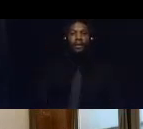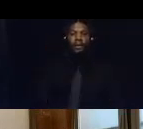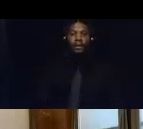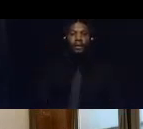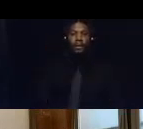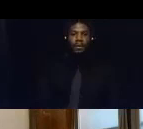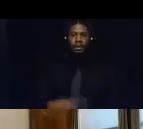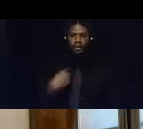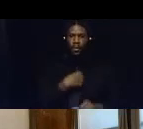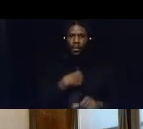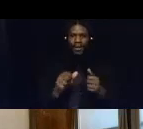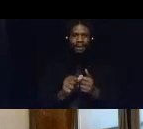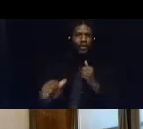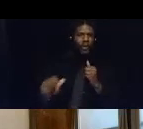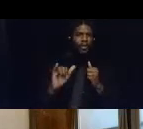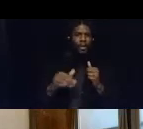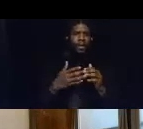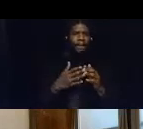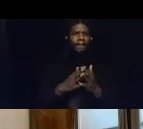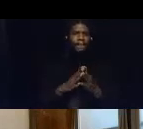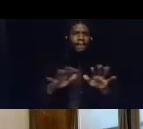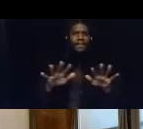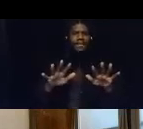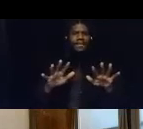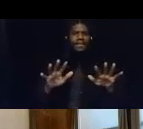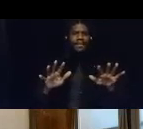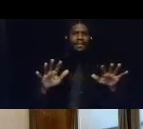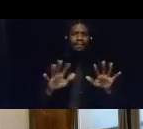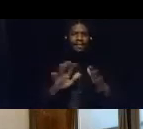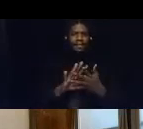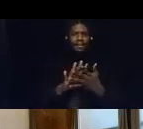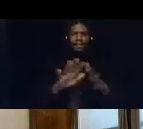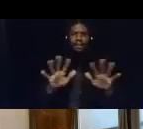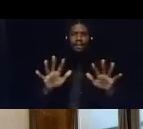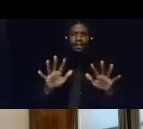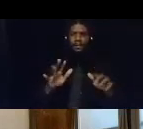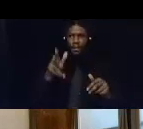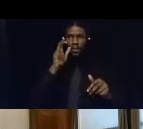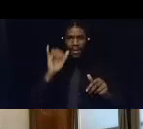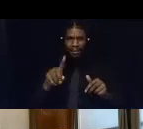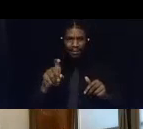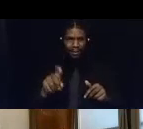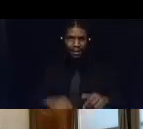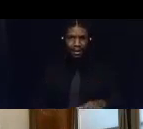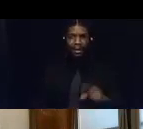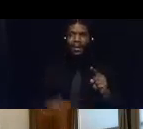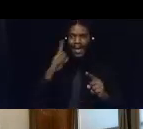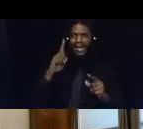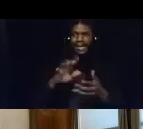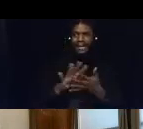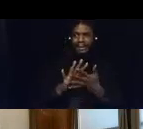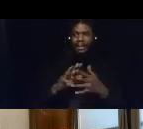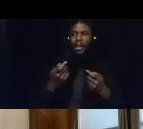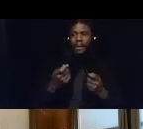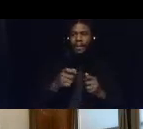Are we able to avoid that buzzing, or is it buzzing on anybody else's end? Yeah. I think it's glitching a little bit. Hunter, if